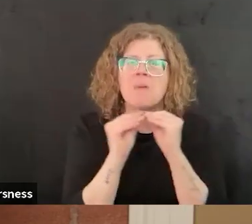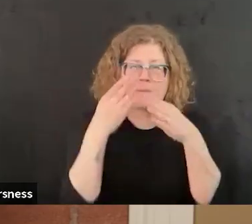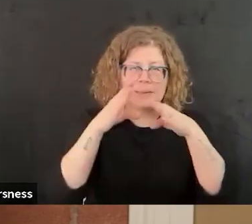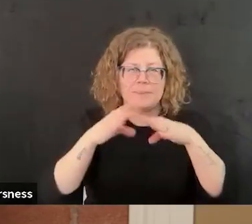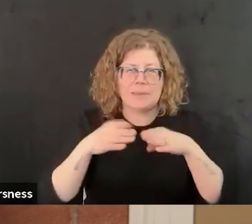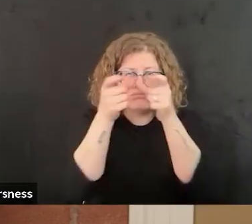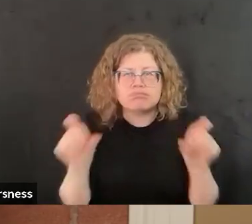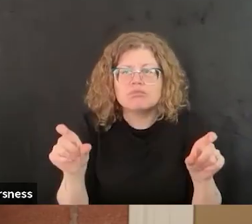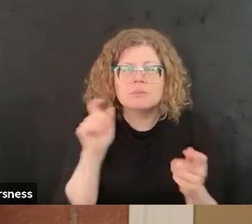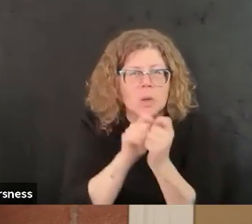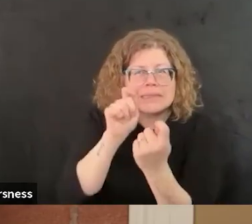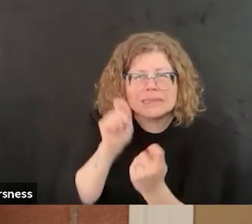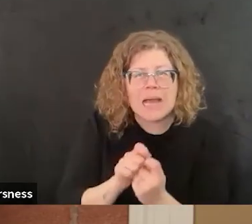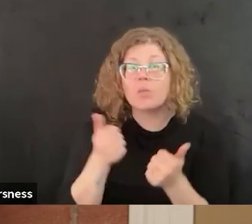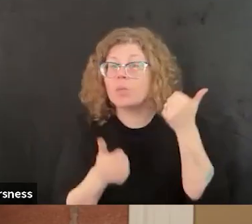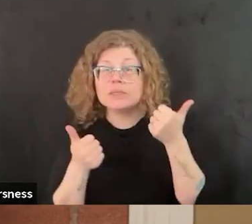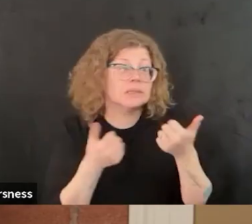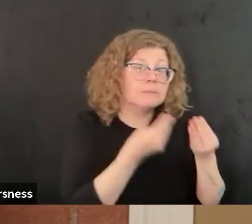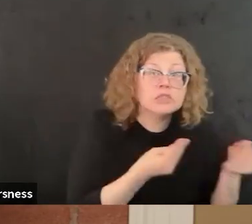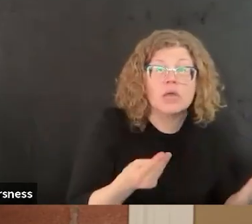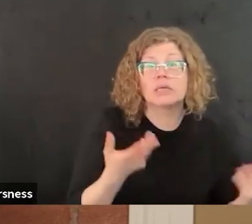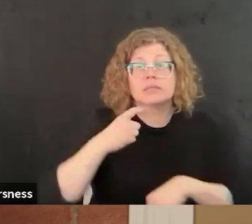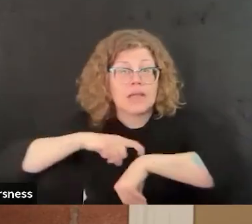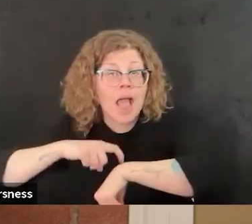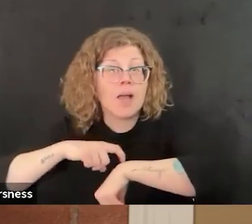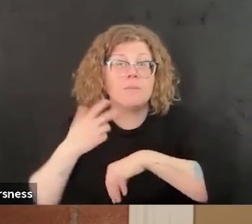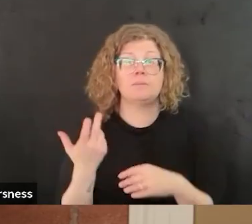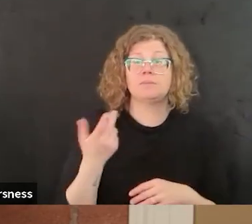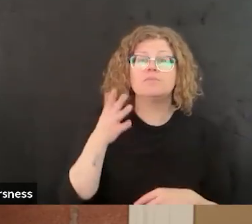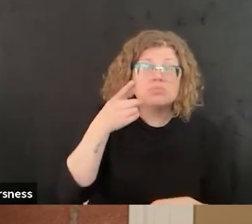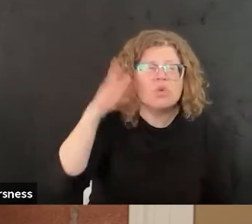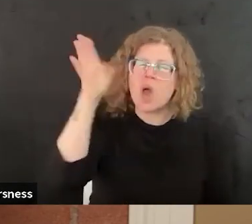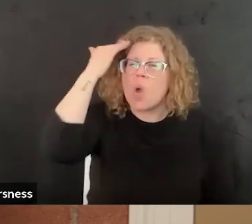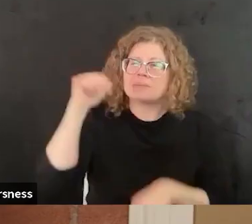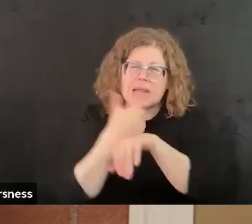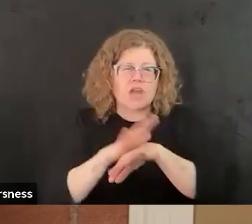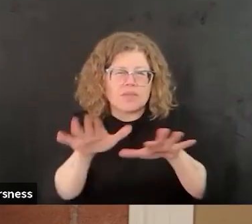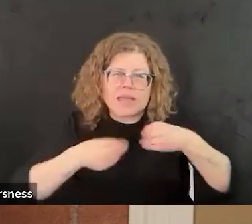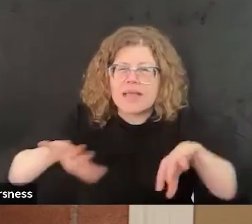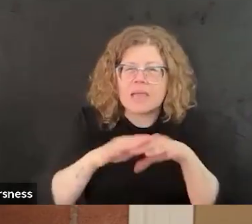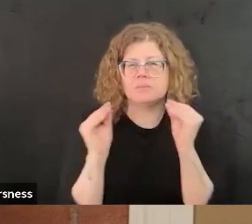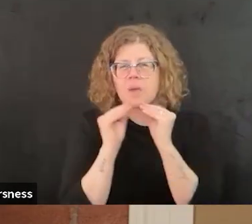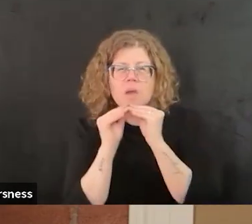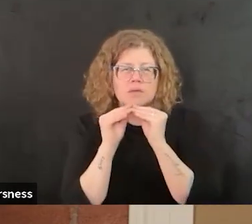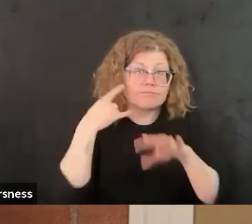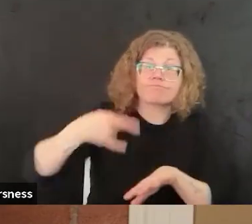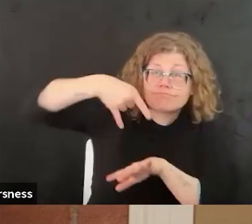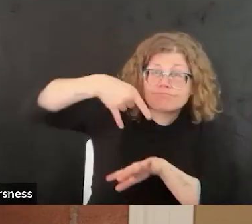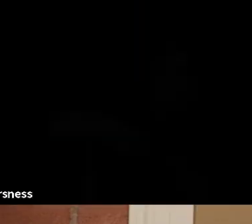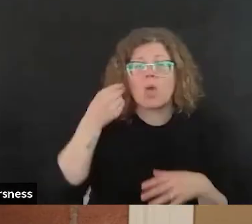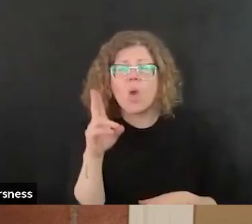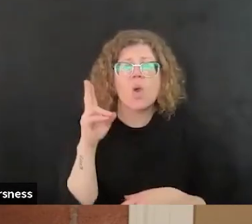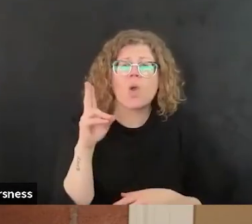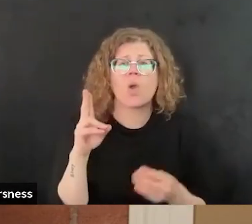some estimates. You actually understand what materials you're going to use. You start to know what kind of footings you need in the ground. Those details become a